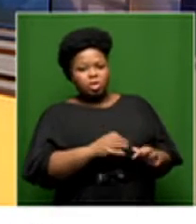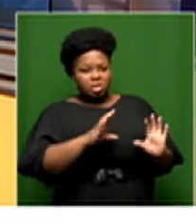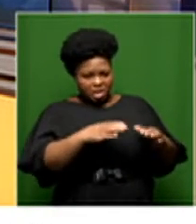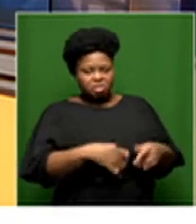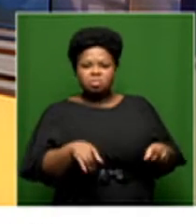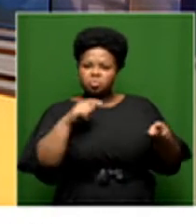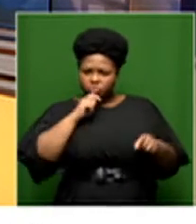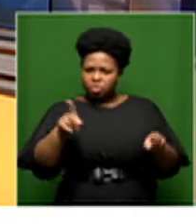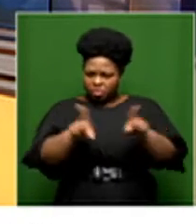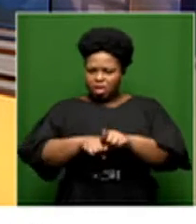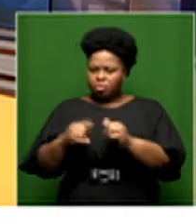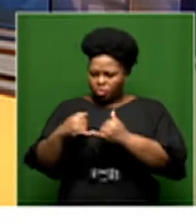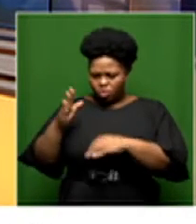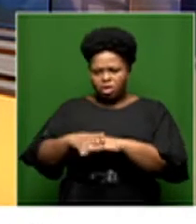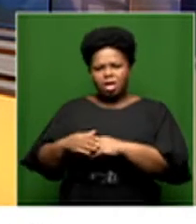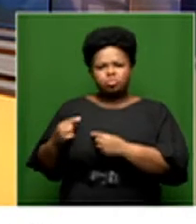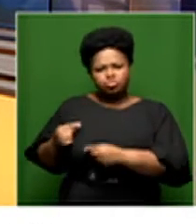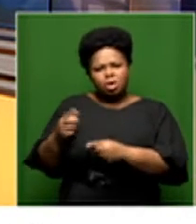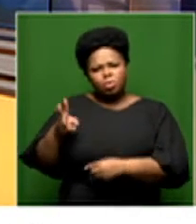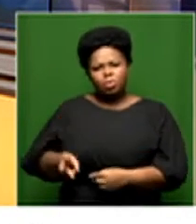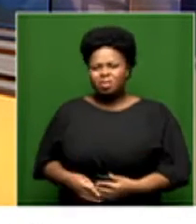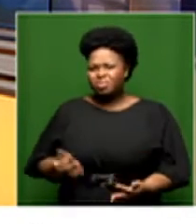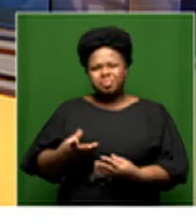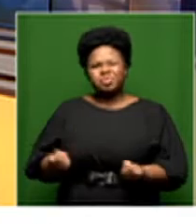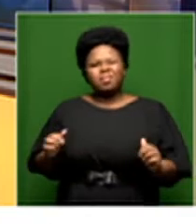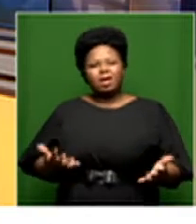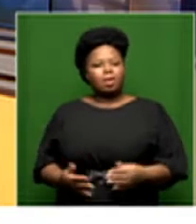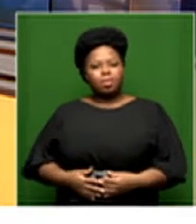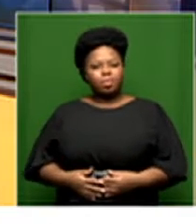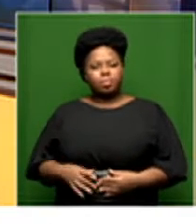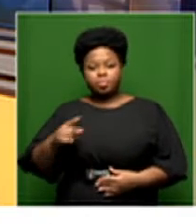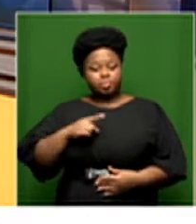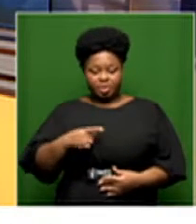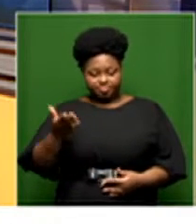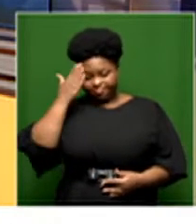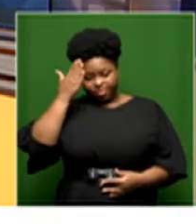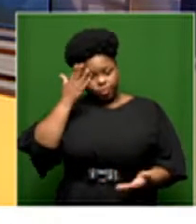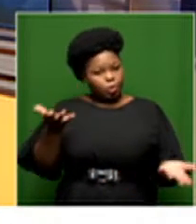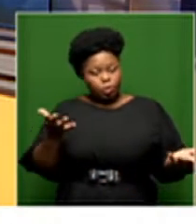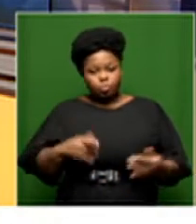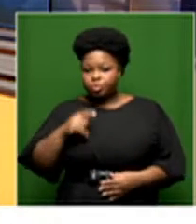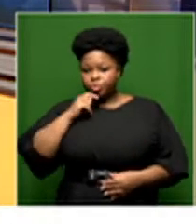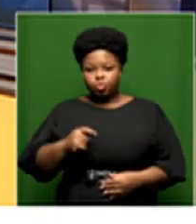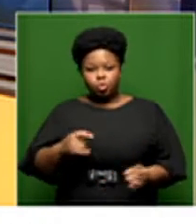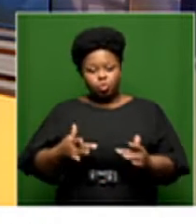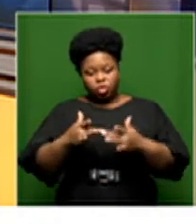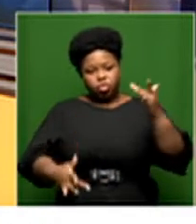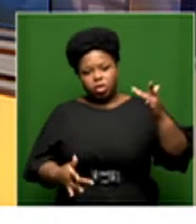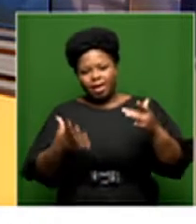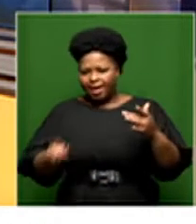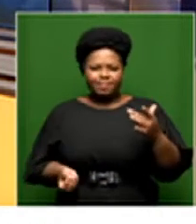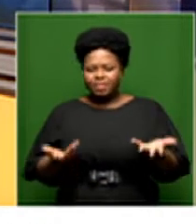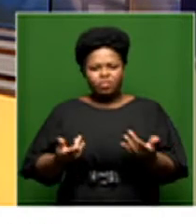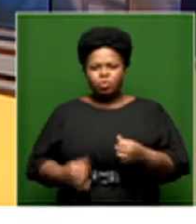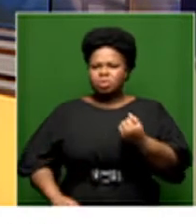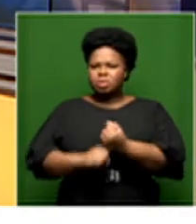to struggle with online classes. So how can this be addressed? Because we know that there is a lack or insufficient